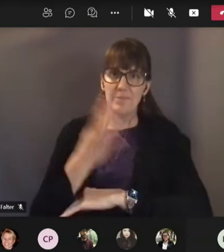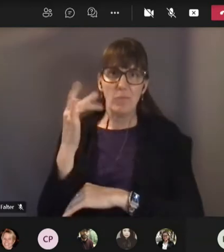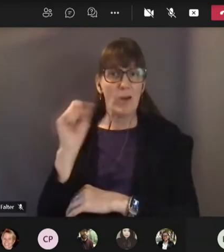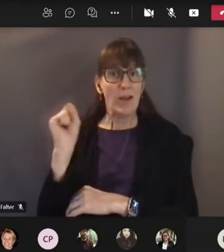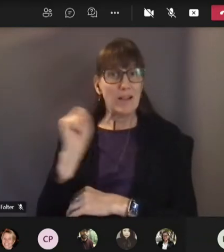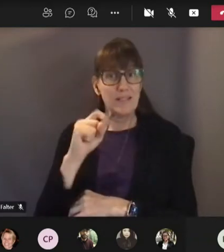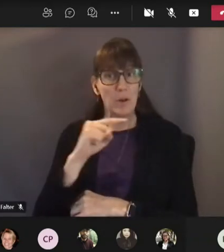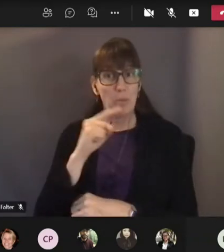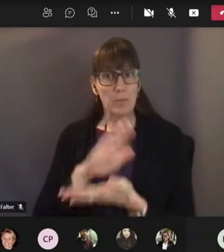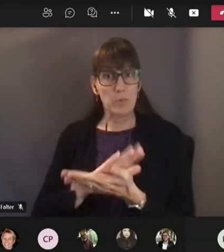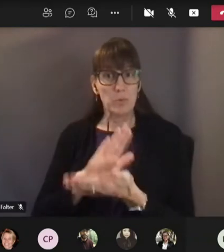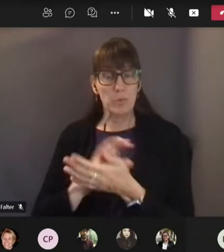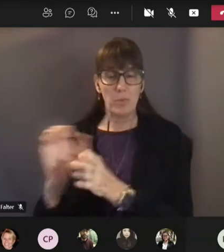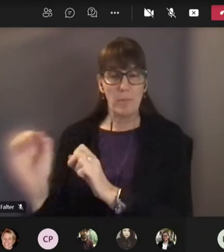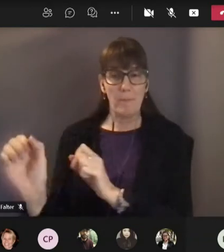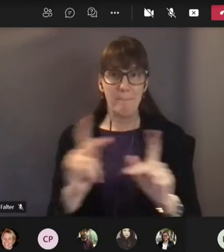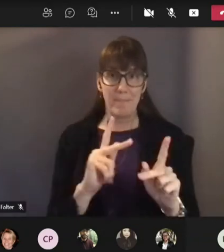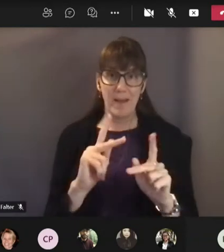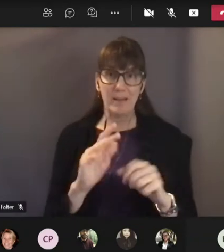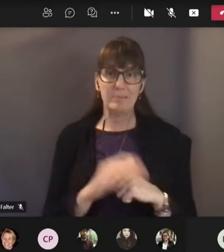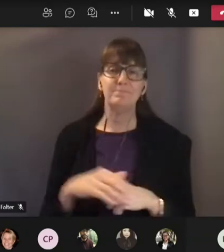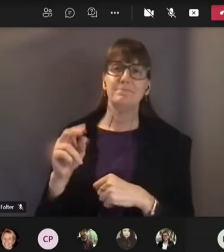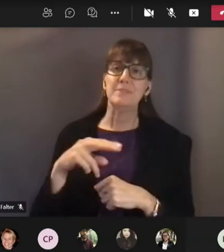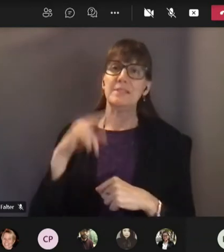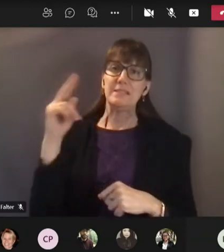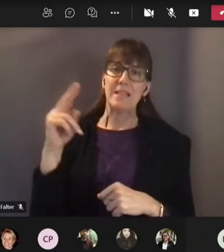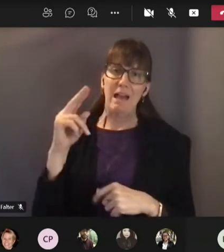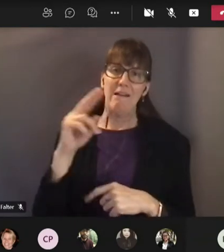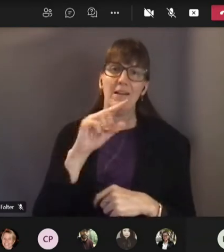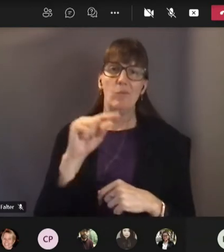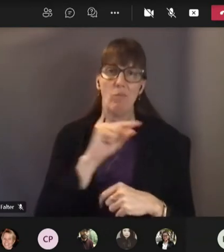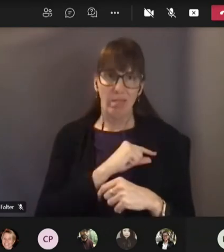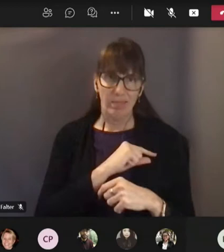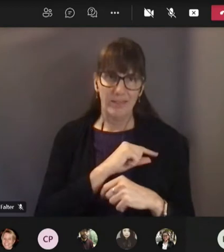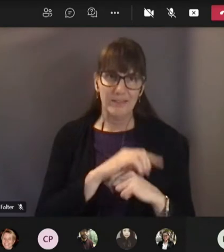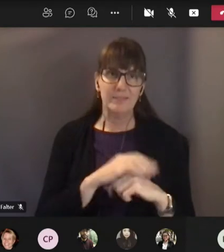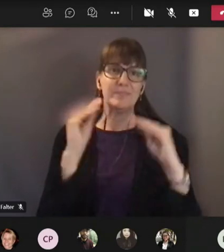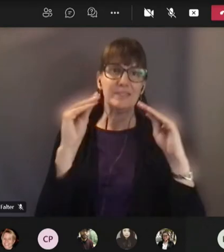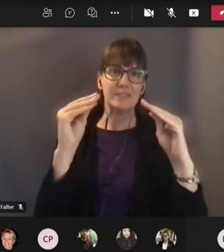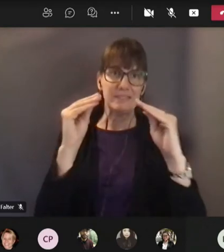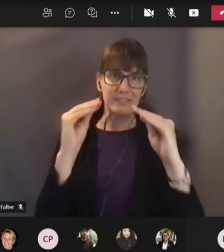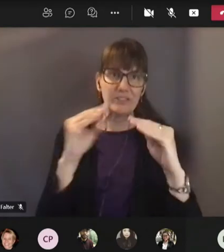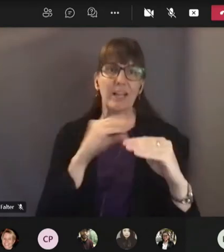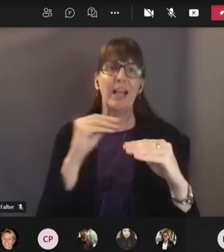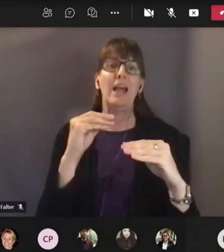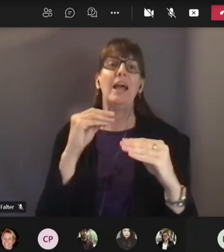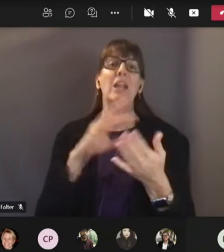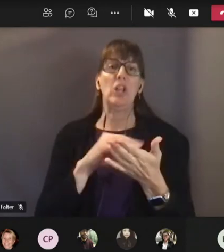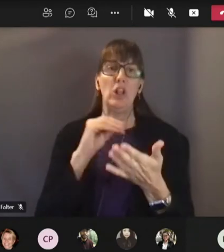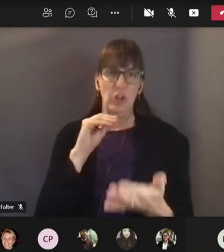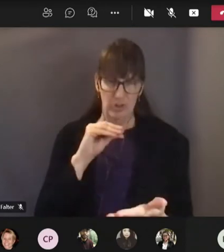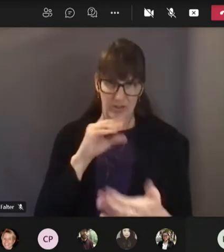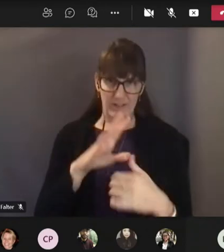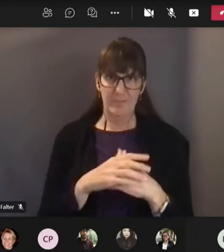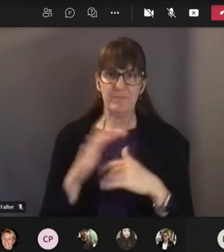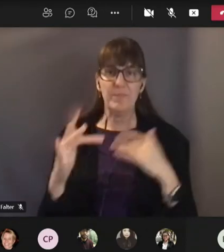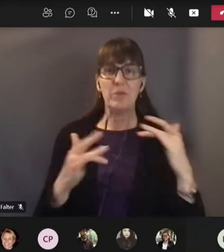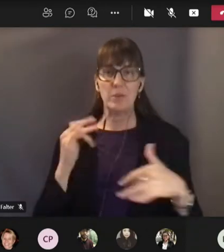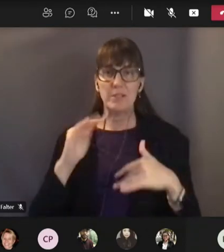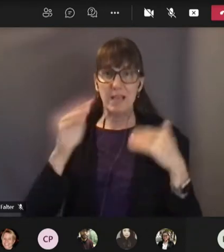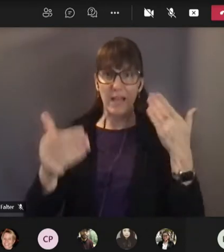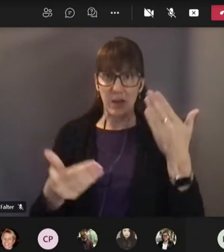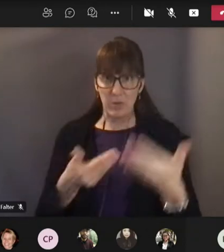best, high quality teaching and learning. We're excited to welcome our students and our educators back to